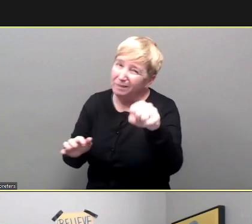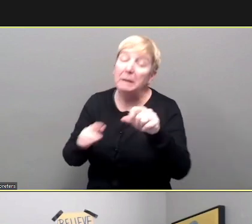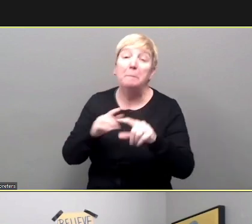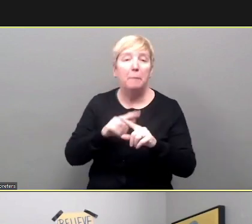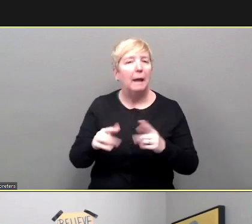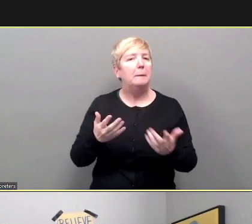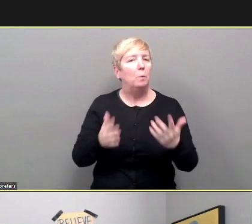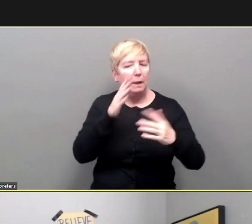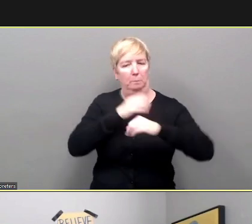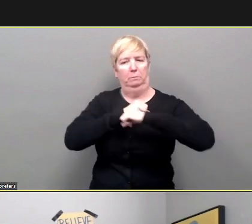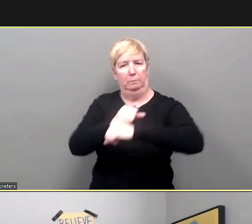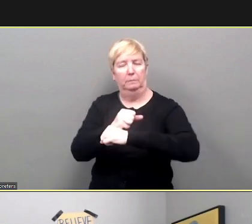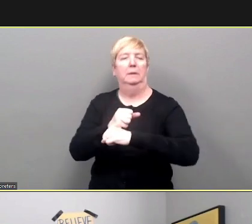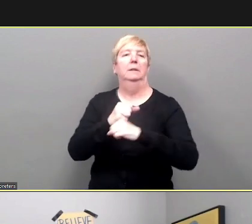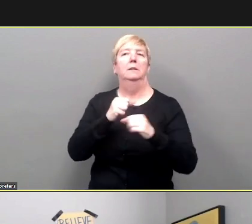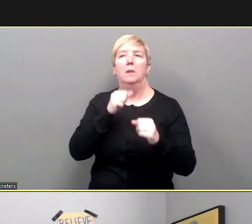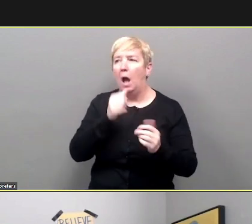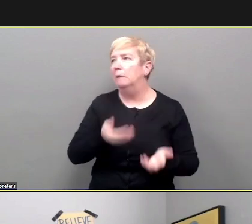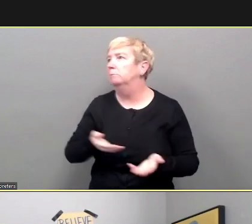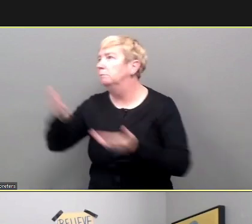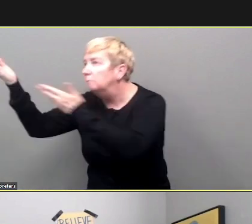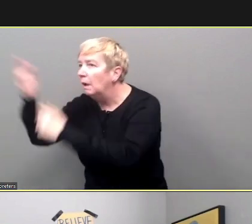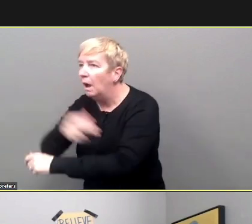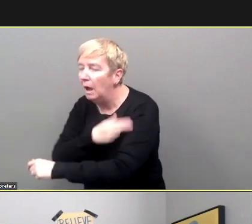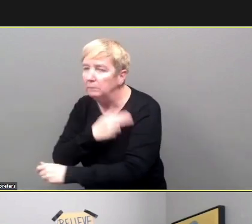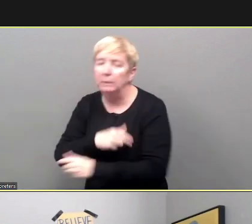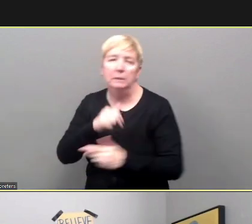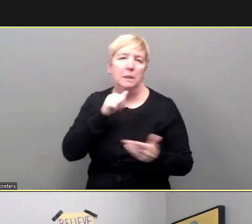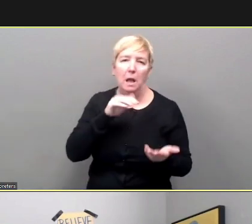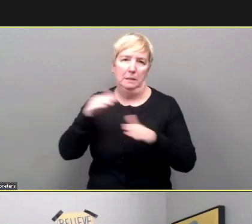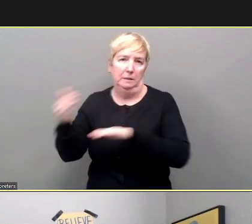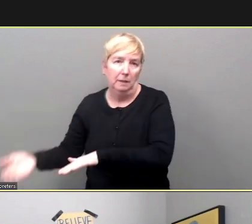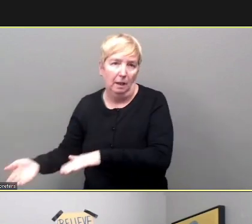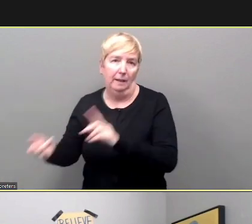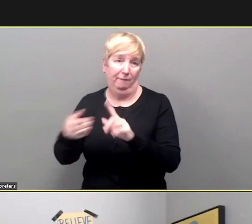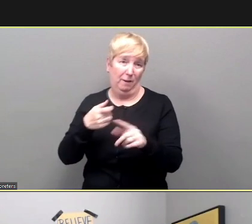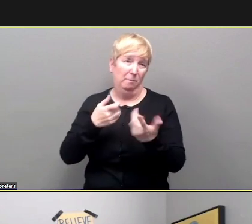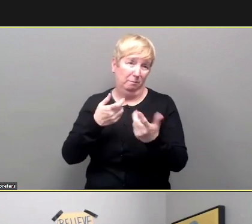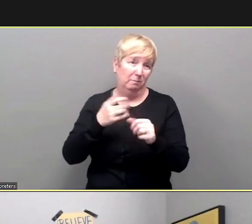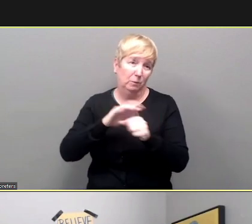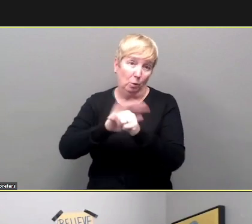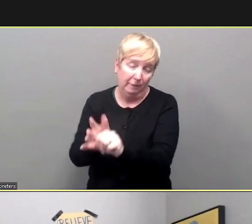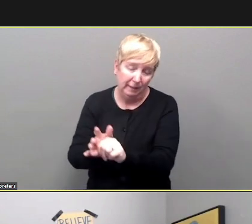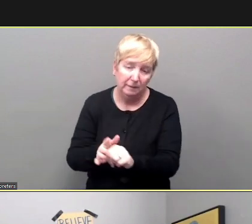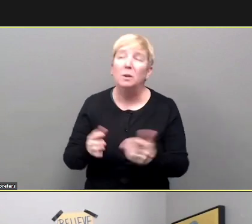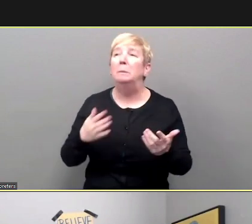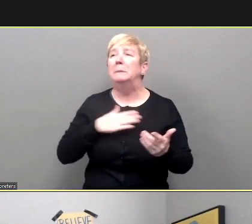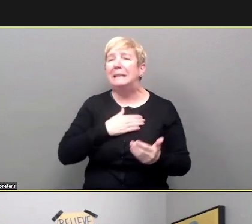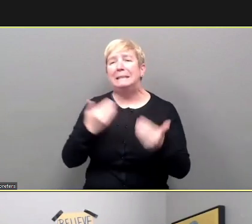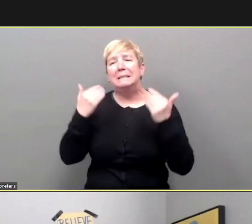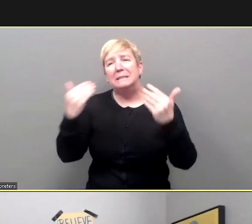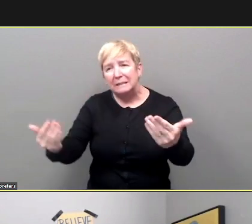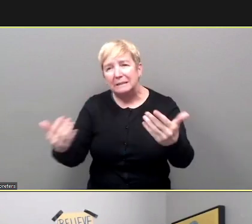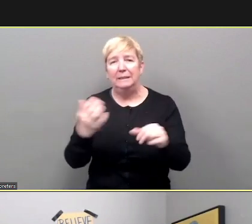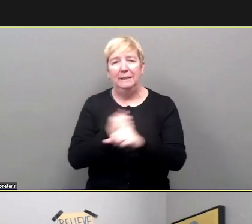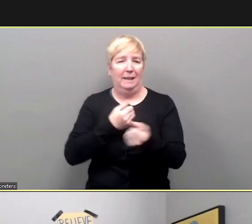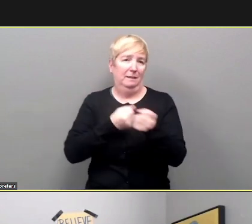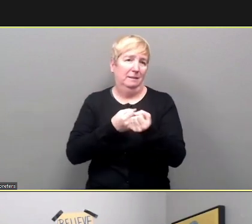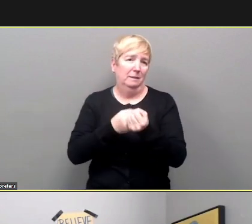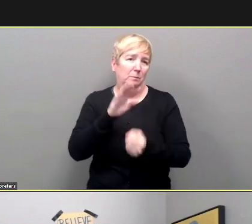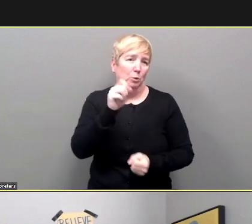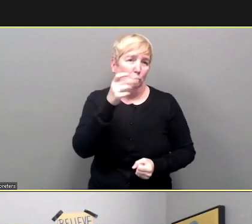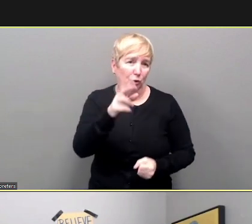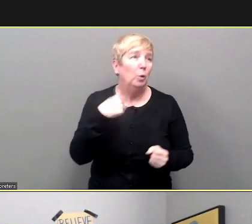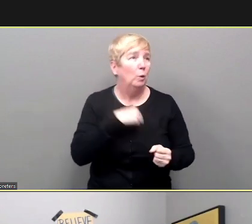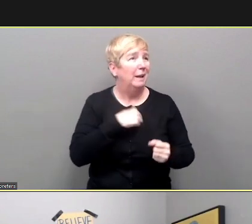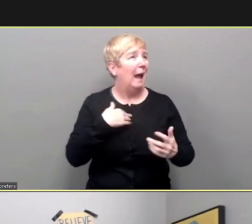sick from COVID. So so just go out and get a booster. We have sites still for you to do that. Next